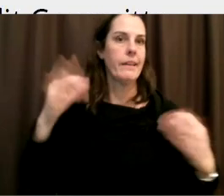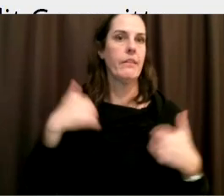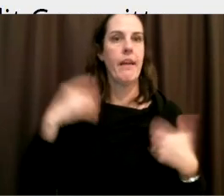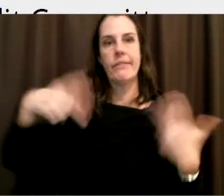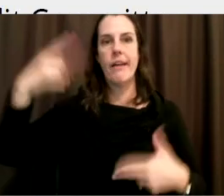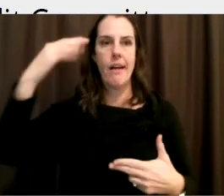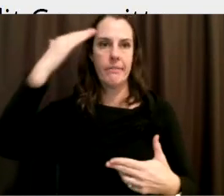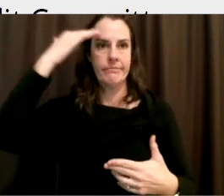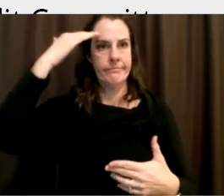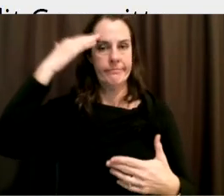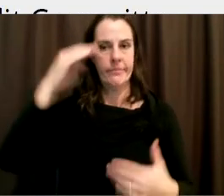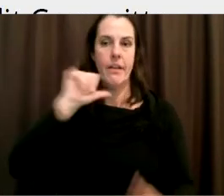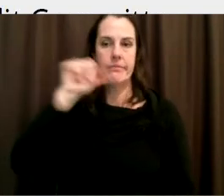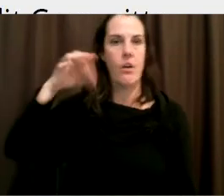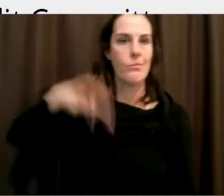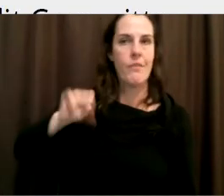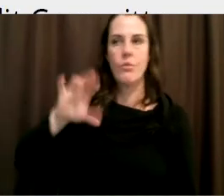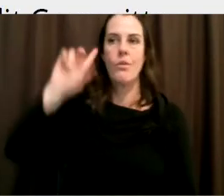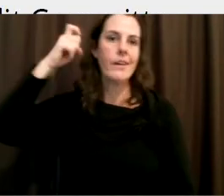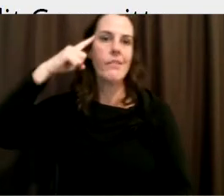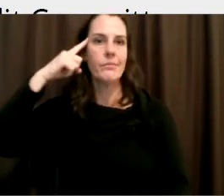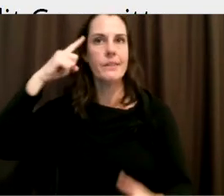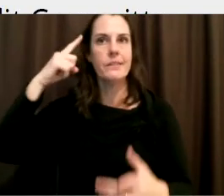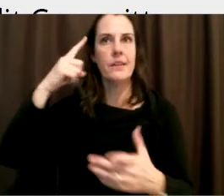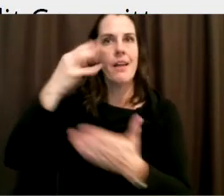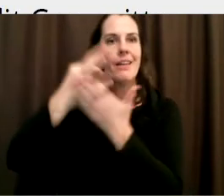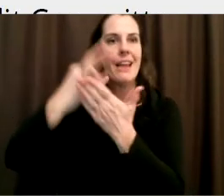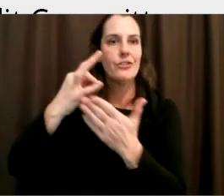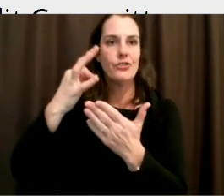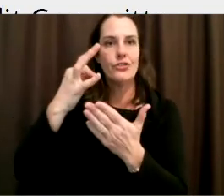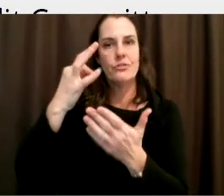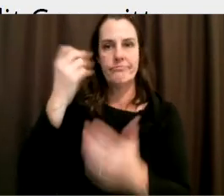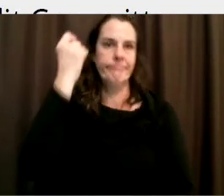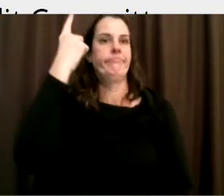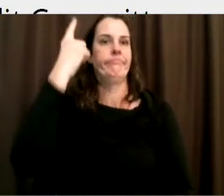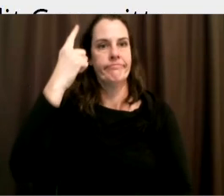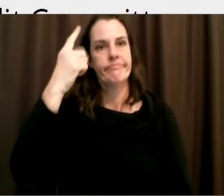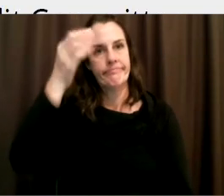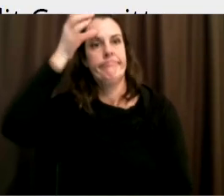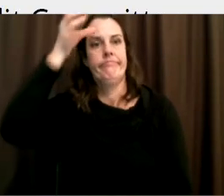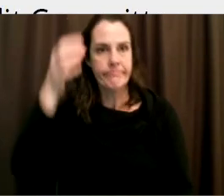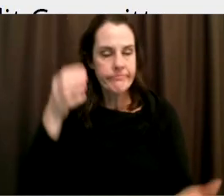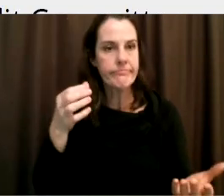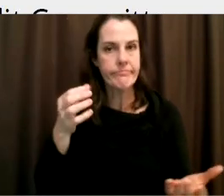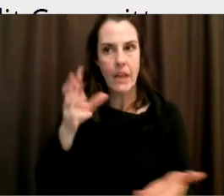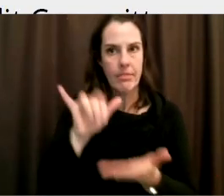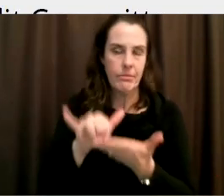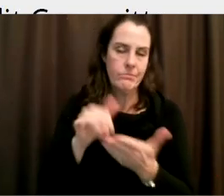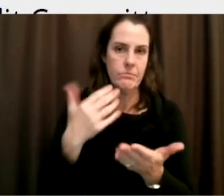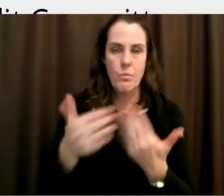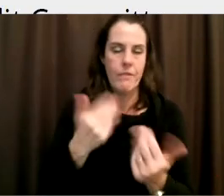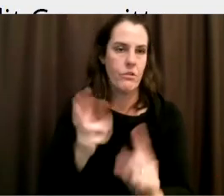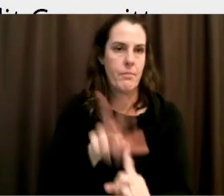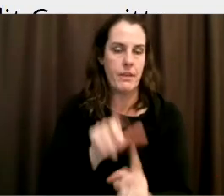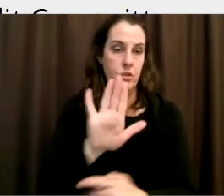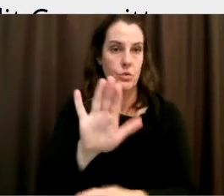of nonprofit or governmental financial literacy, whichever is applicable to your organization. And so basically